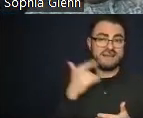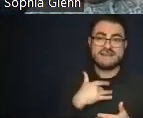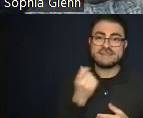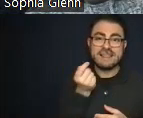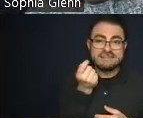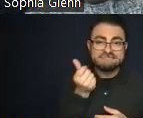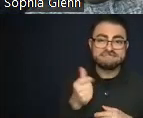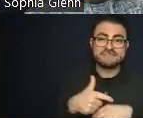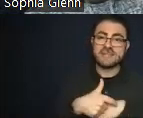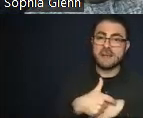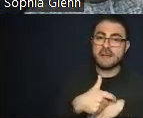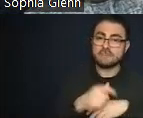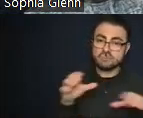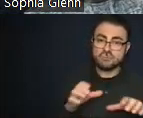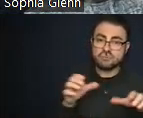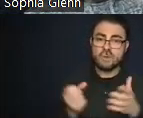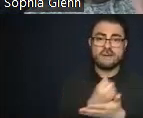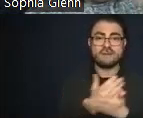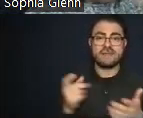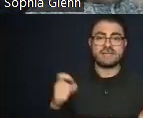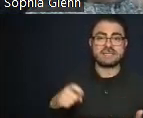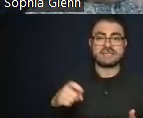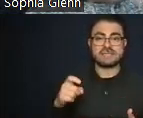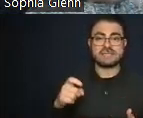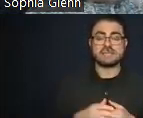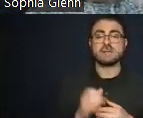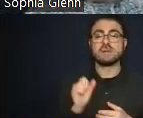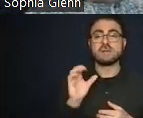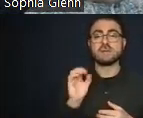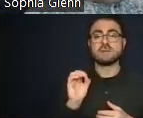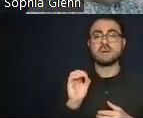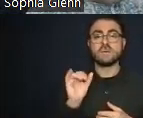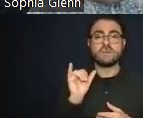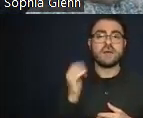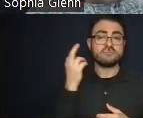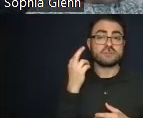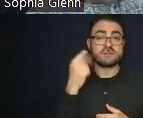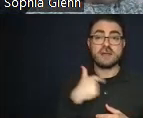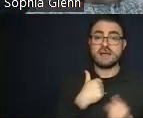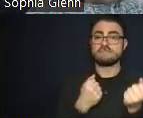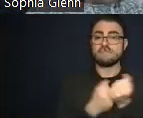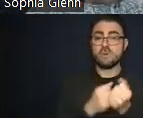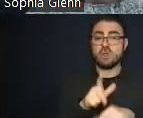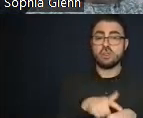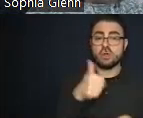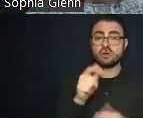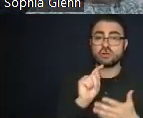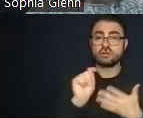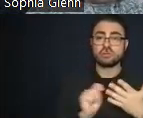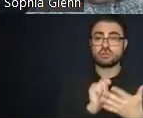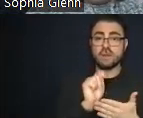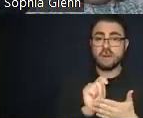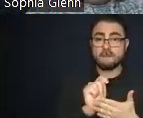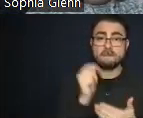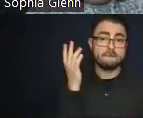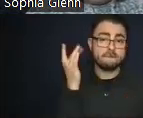do everything that we need to do. So that's why I support a longer term, because I just